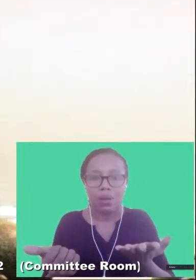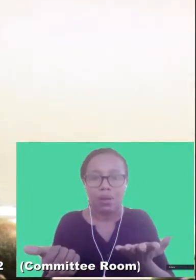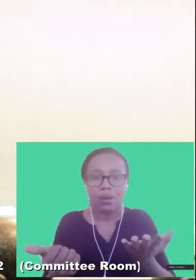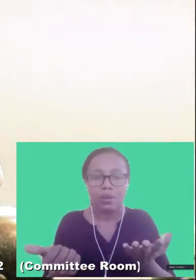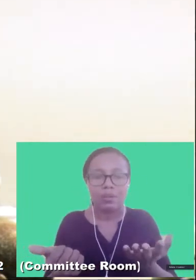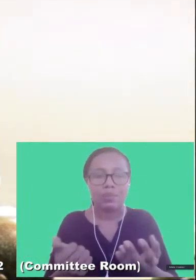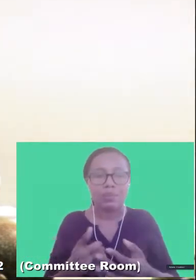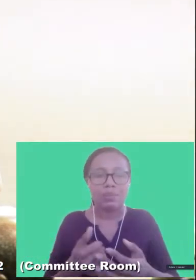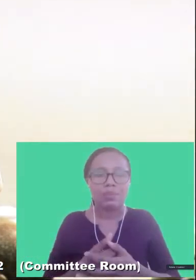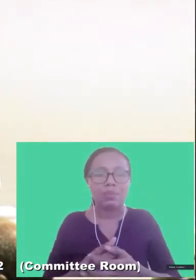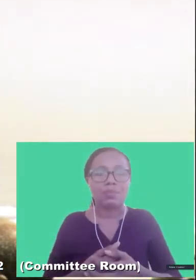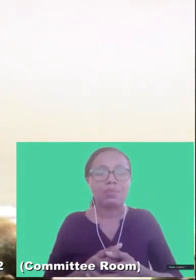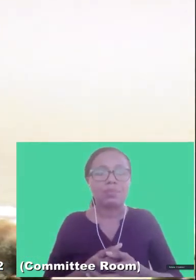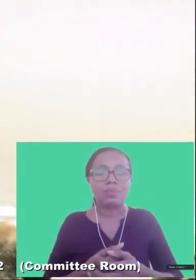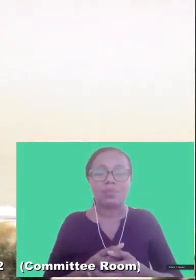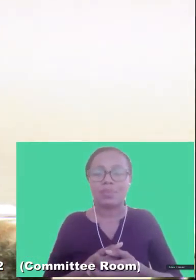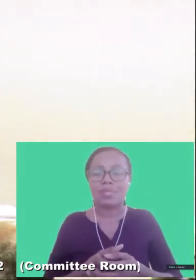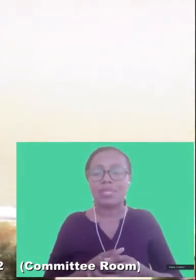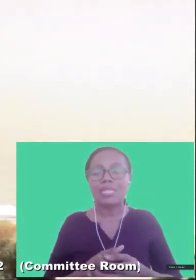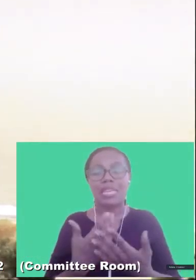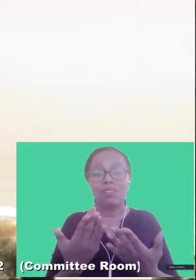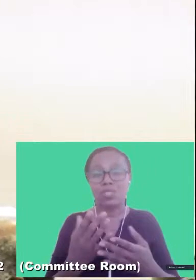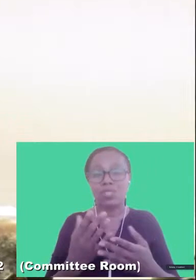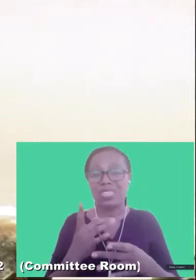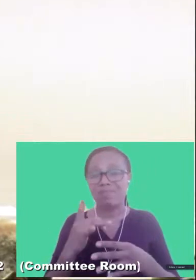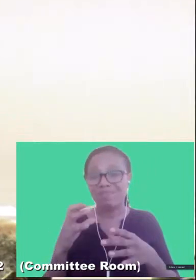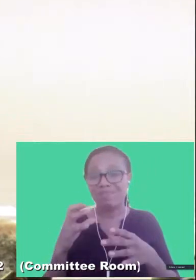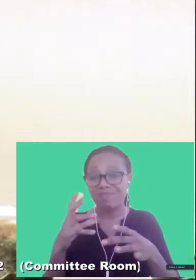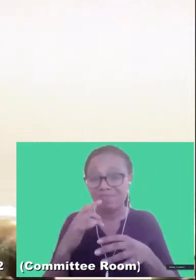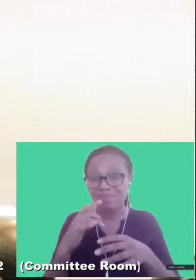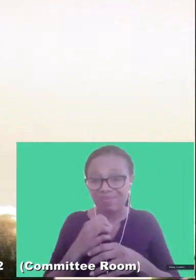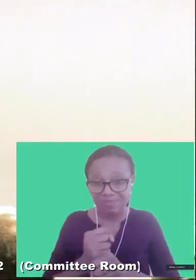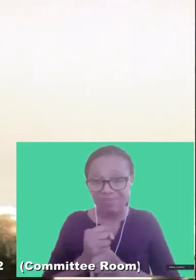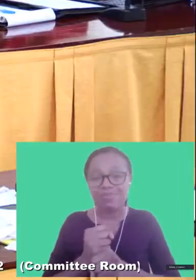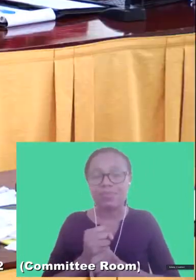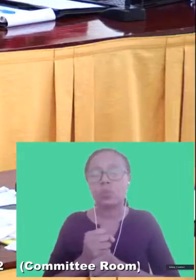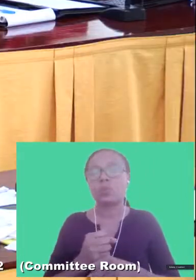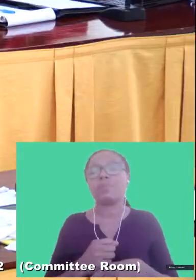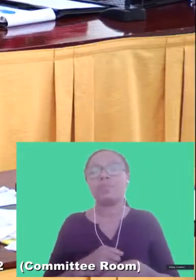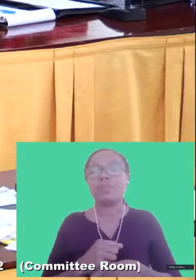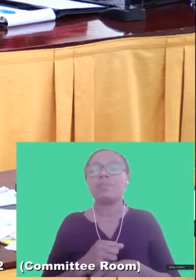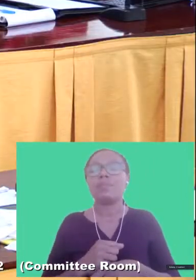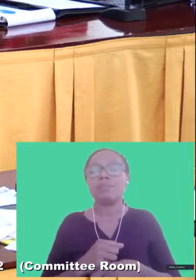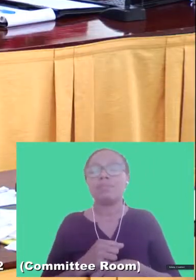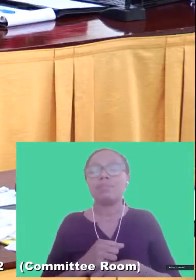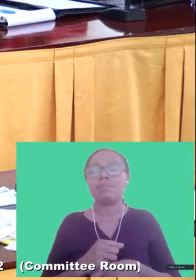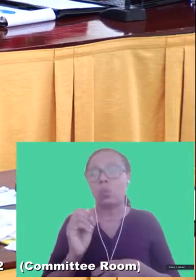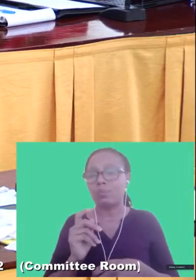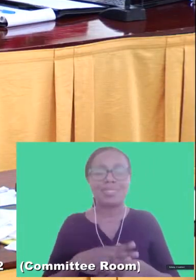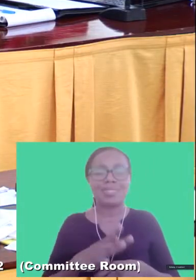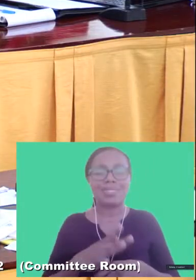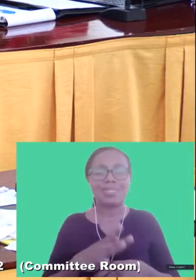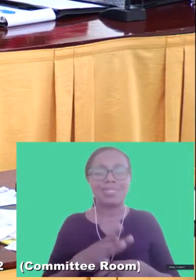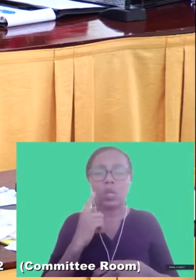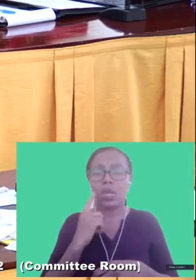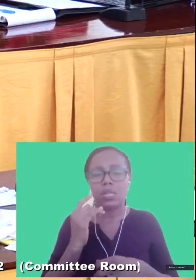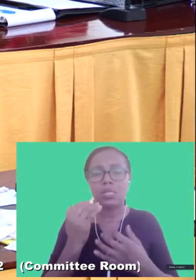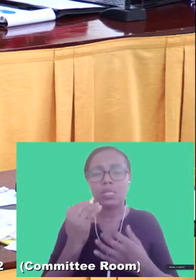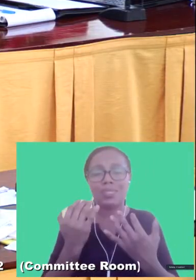is entirely correct for us to go down the developmental route that you're suggesting. Now, if I understand the chairman